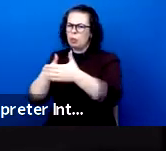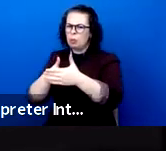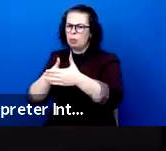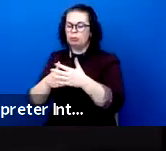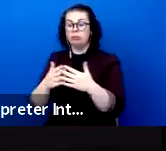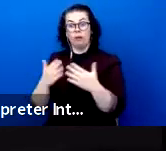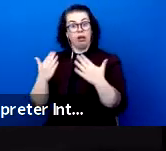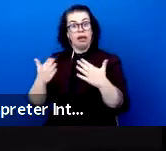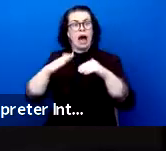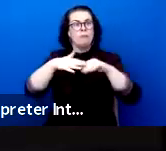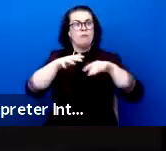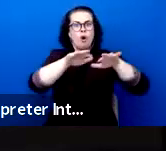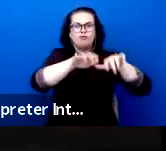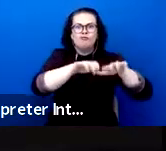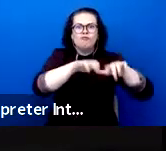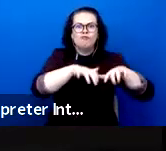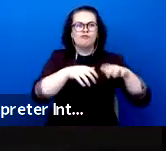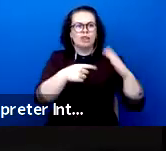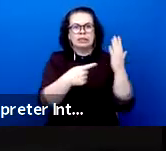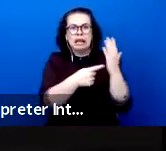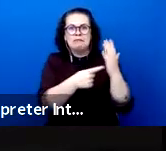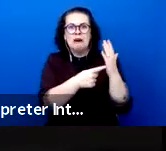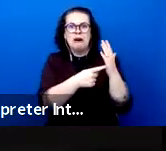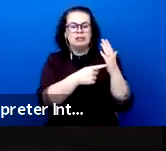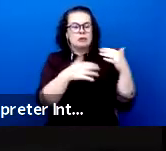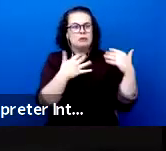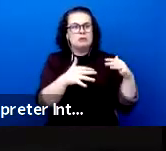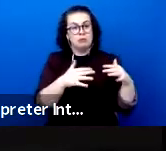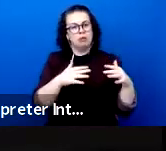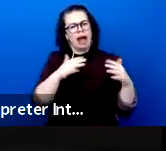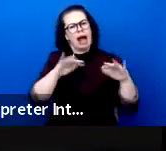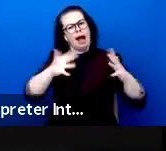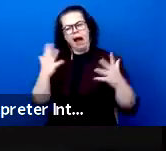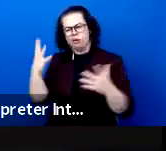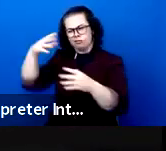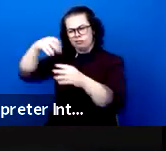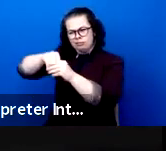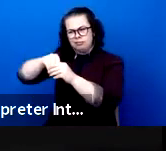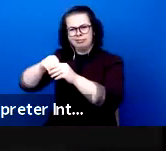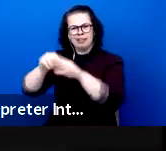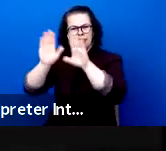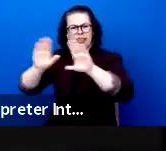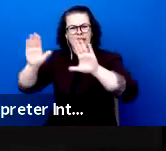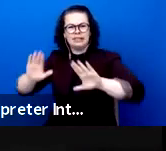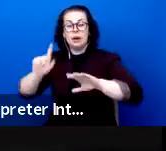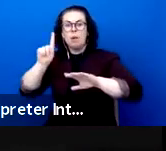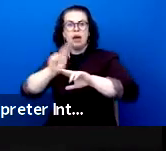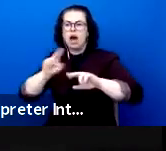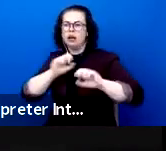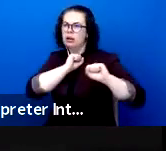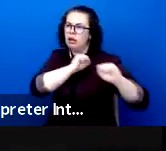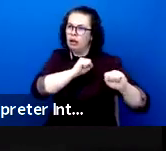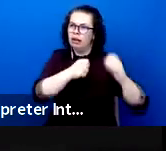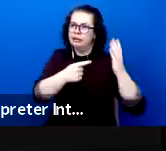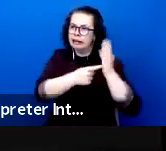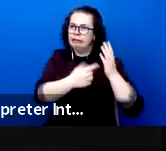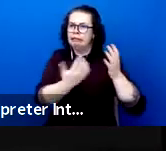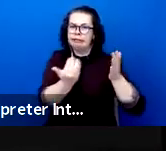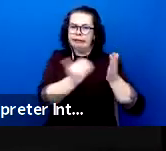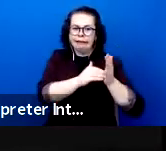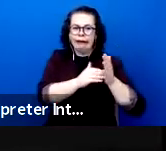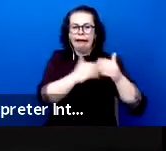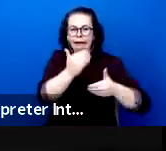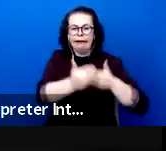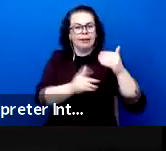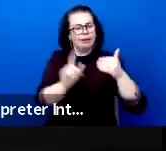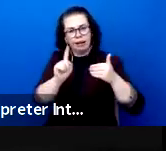without being enslaved by them. To rethink its functioning in order to reduce its